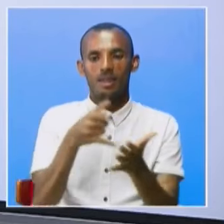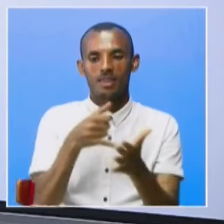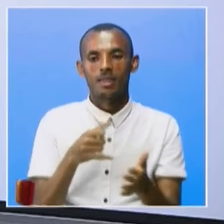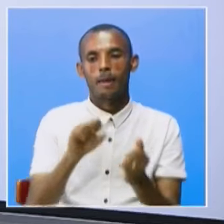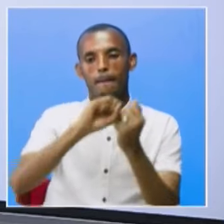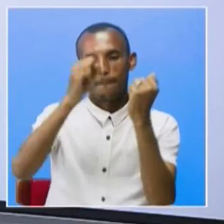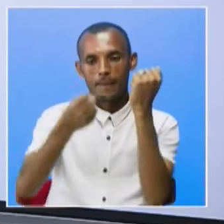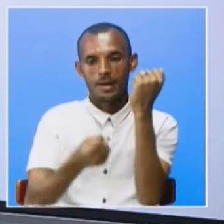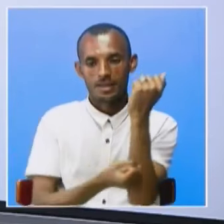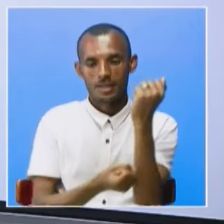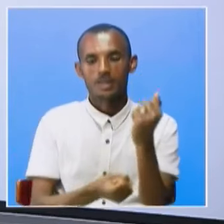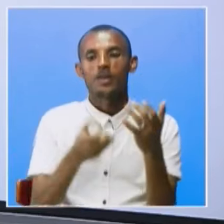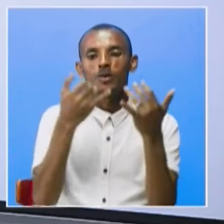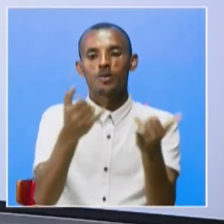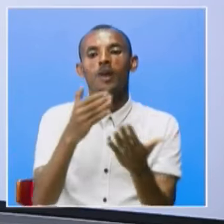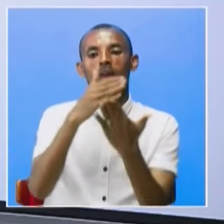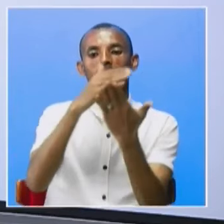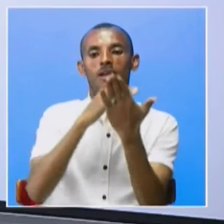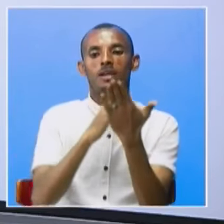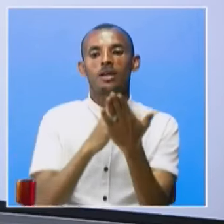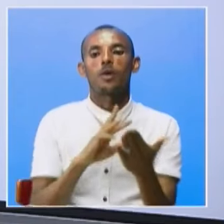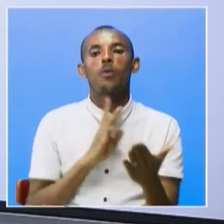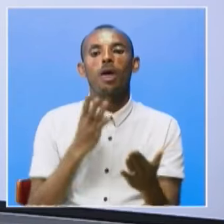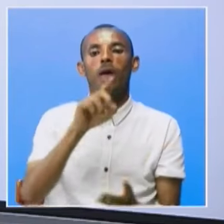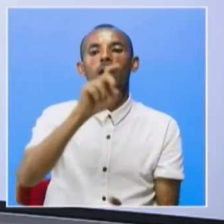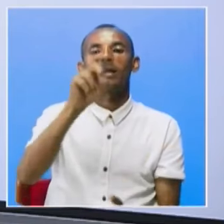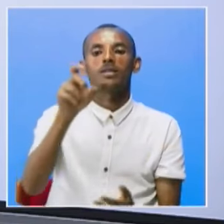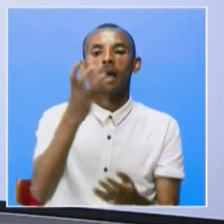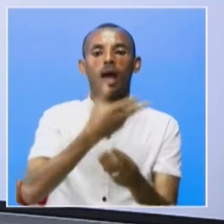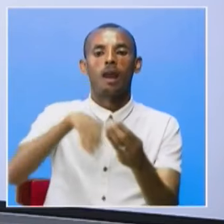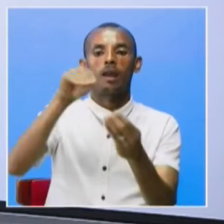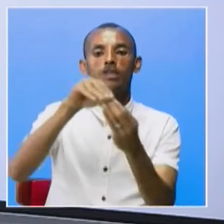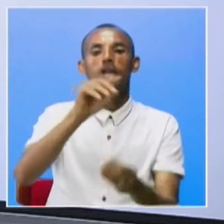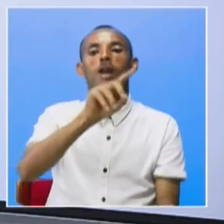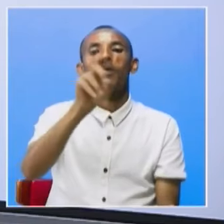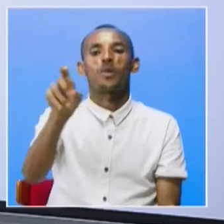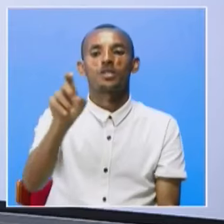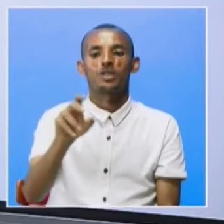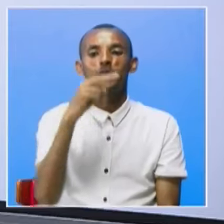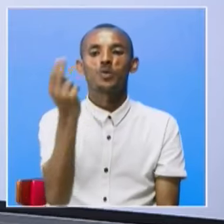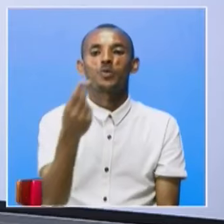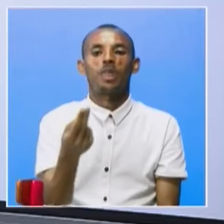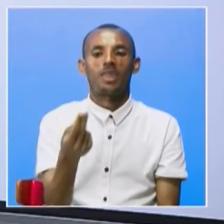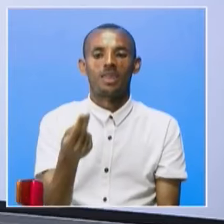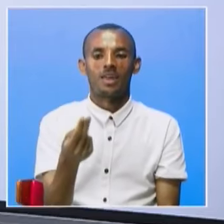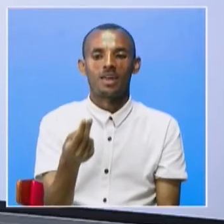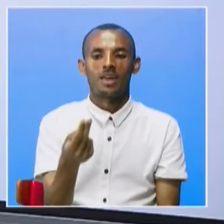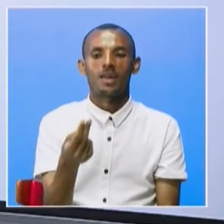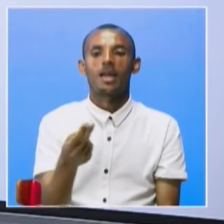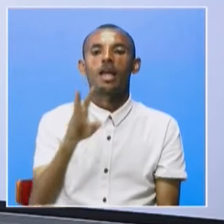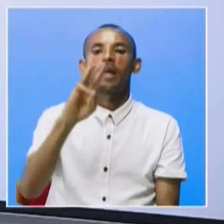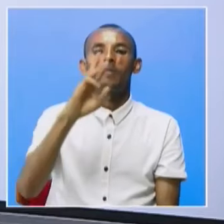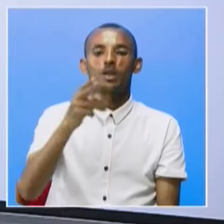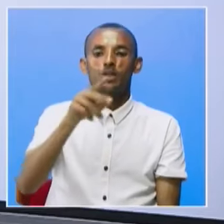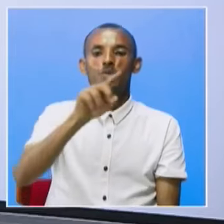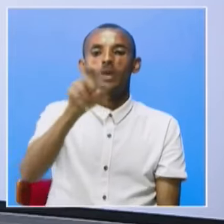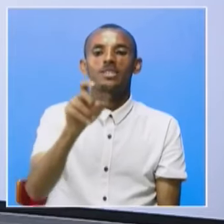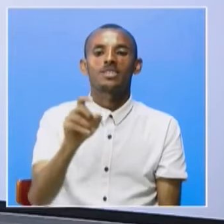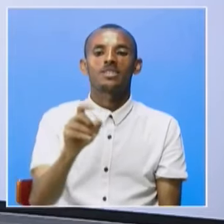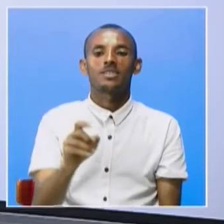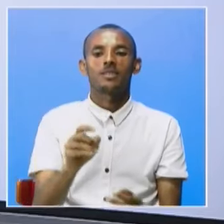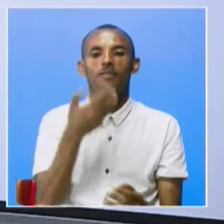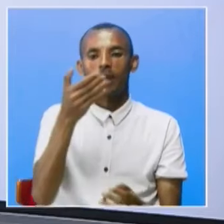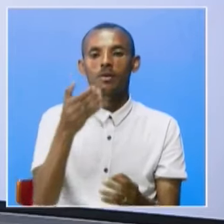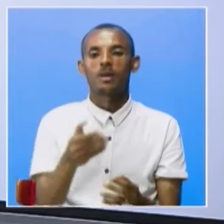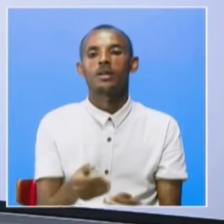basic and today's lesson. We ask additional question using WH questions. Very good.